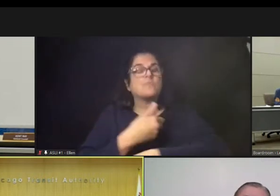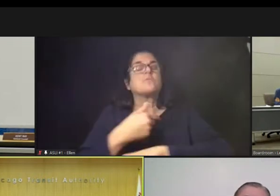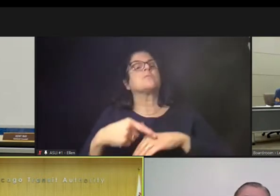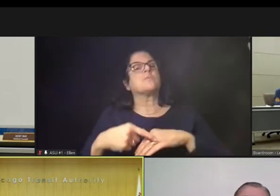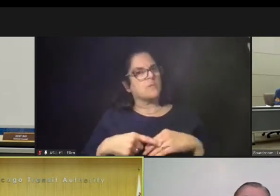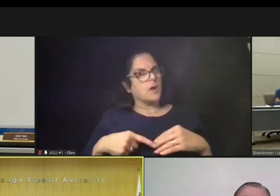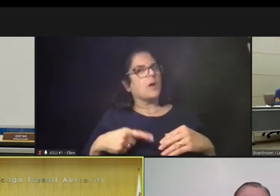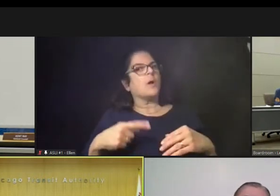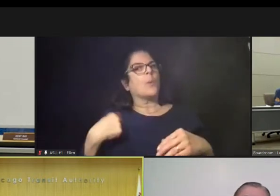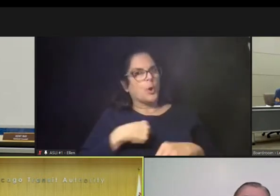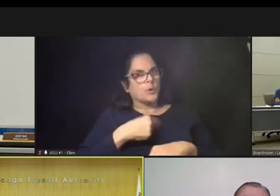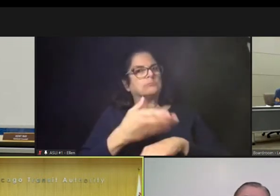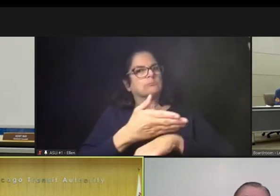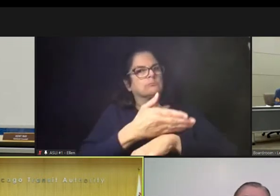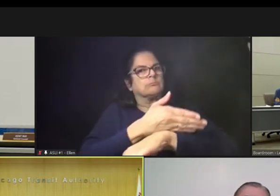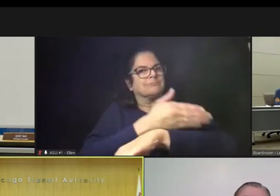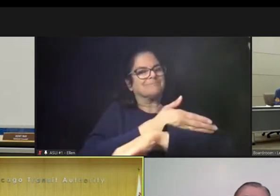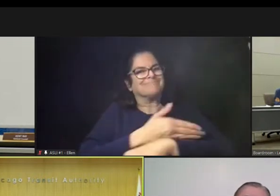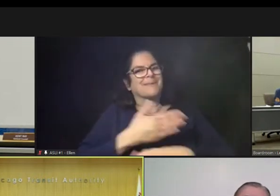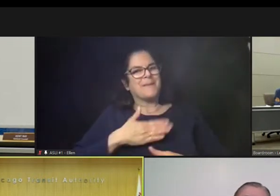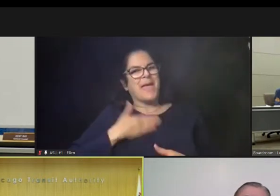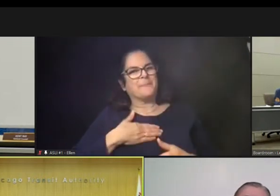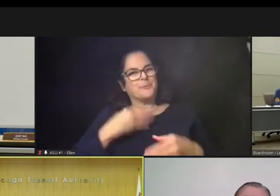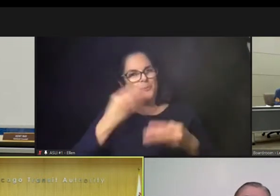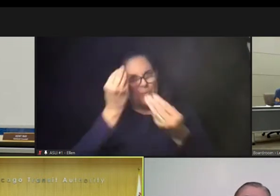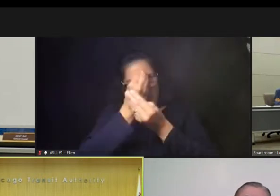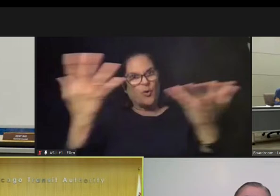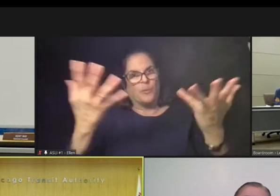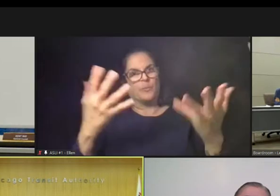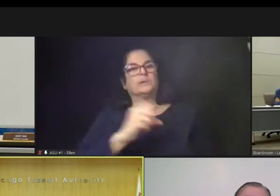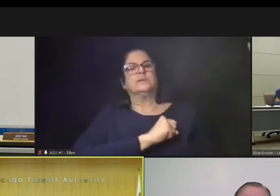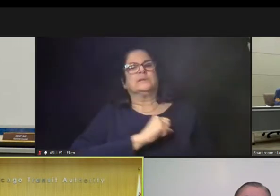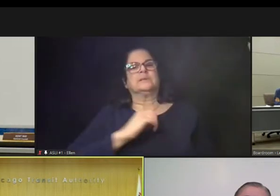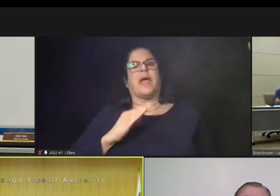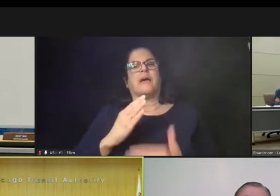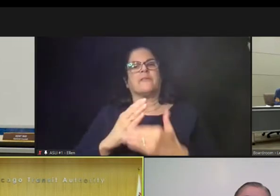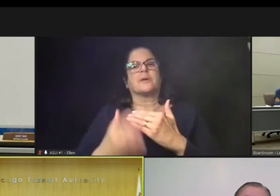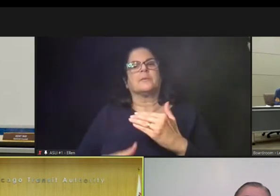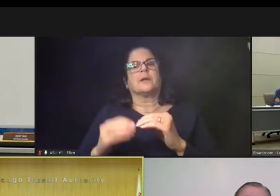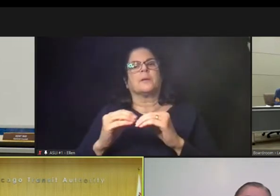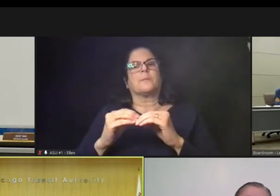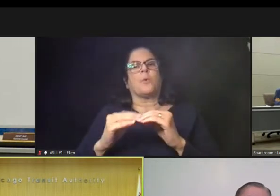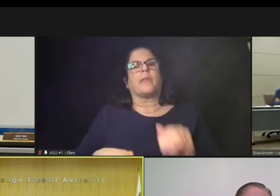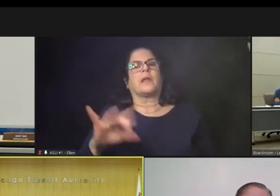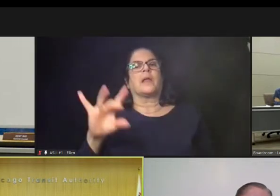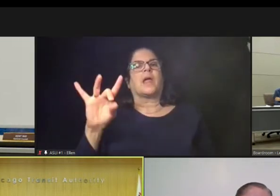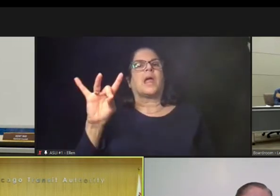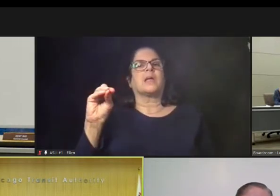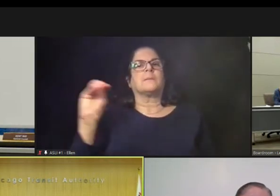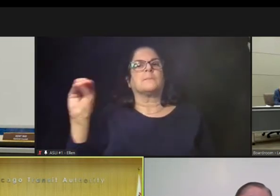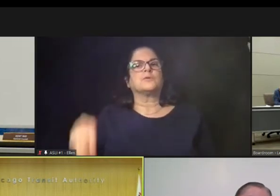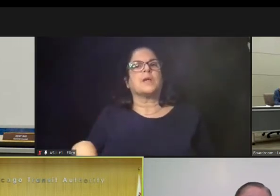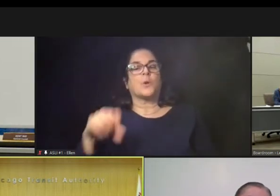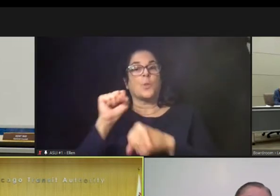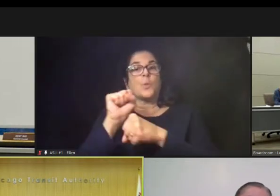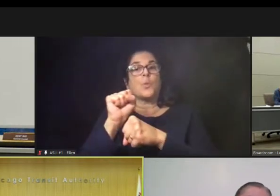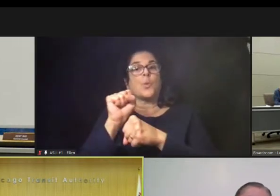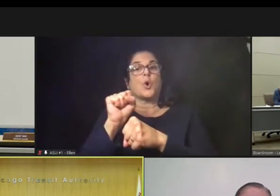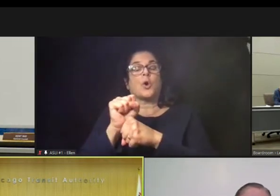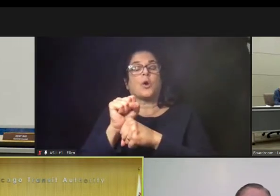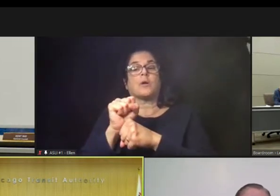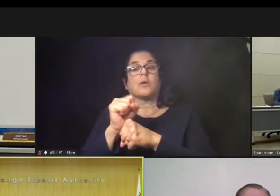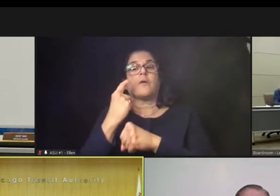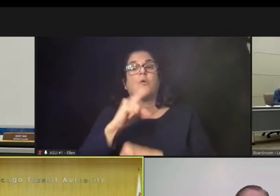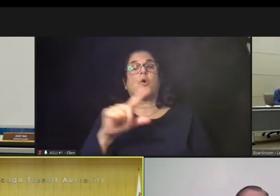today. I'm happy to inform you that our staff has completed more than 80% of the work outlined for nearly 30